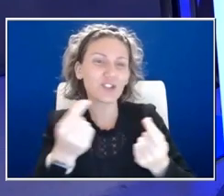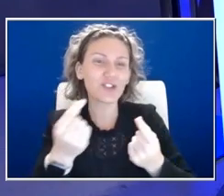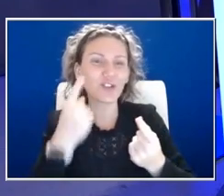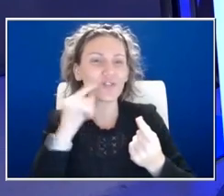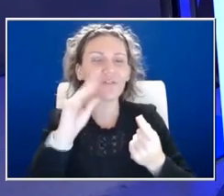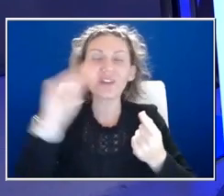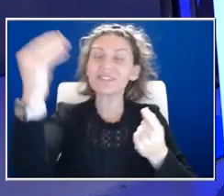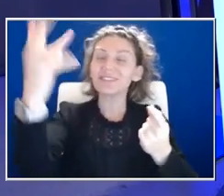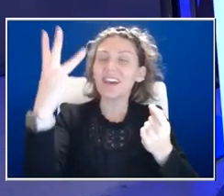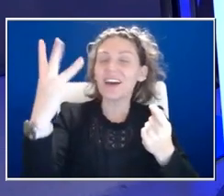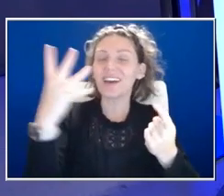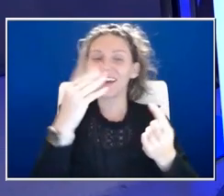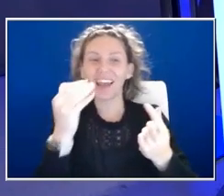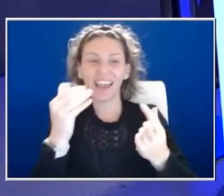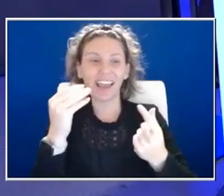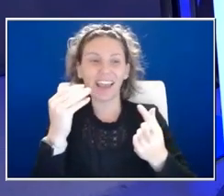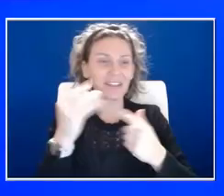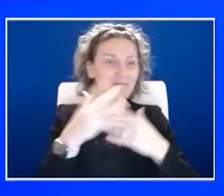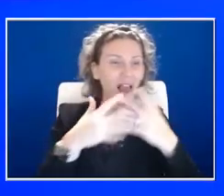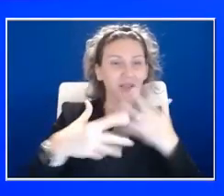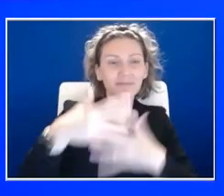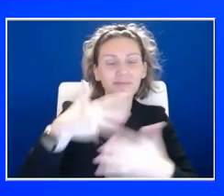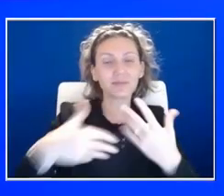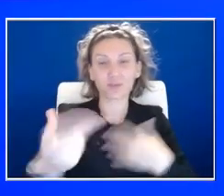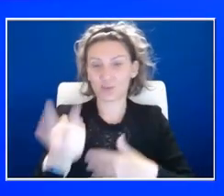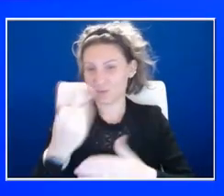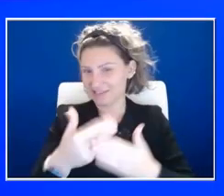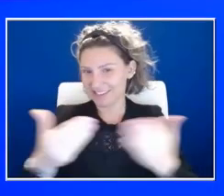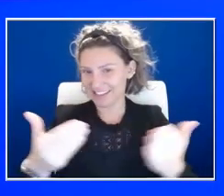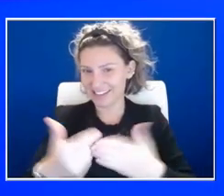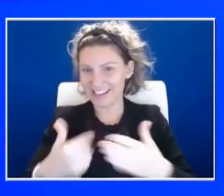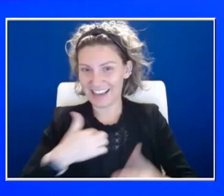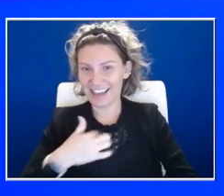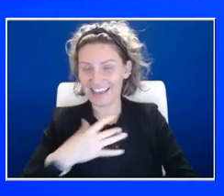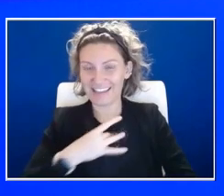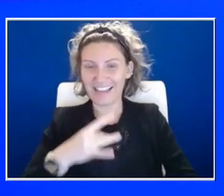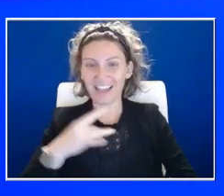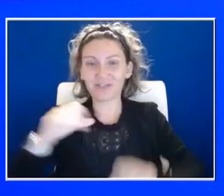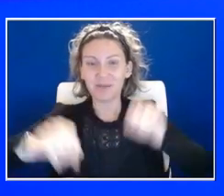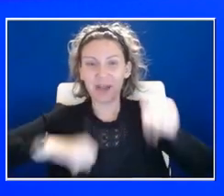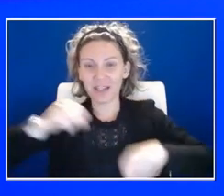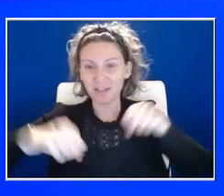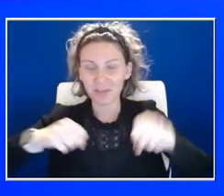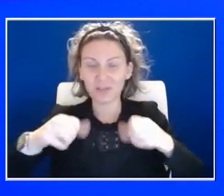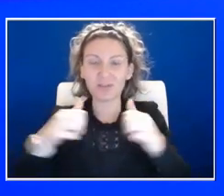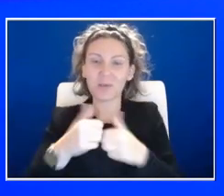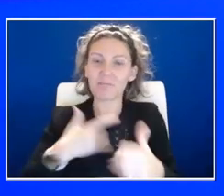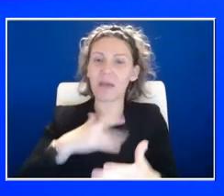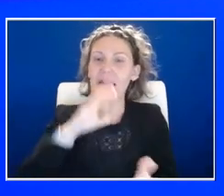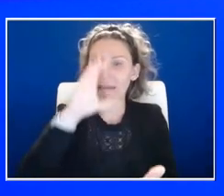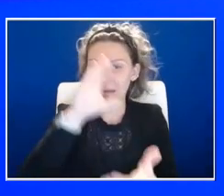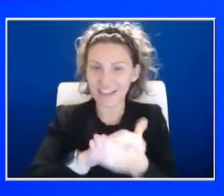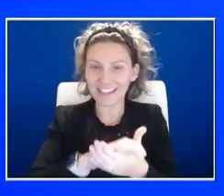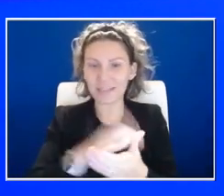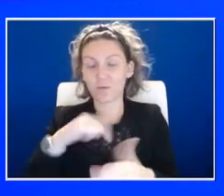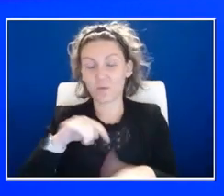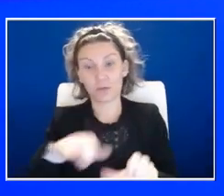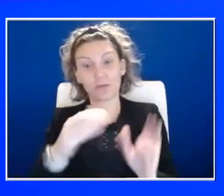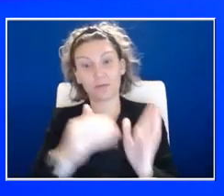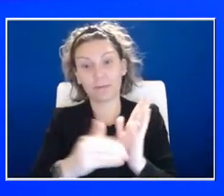get the blood going? Well, two things. I like to ride bicycles with my husband, and we do that frequently. We have